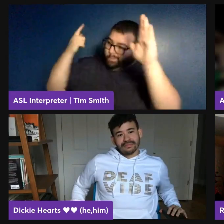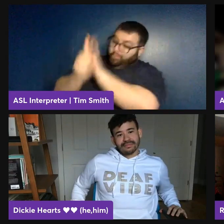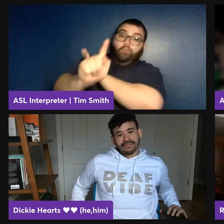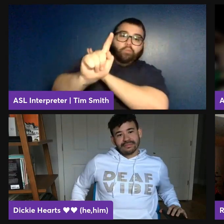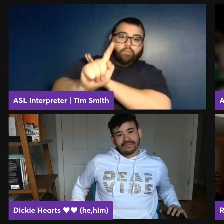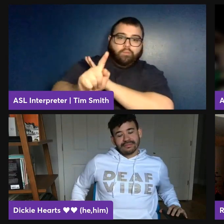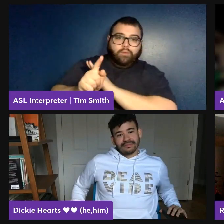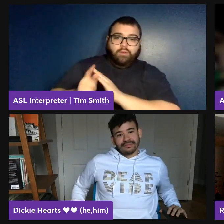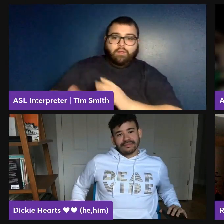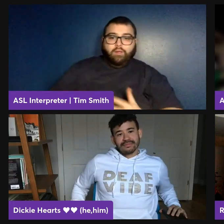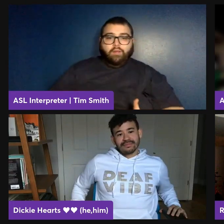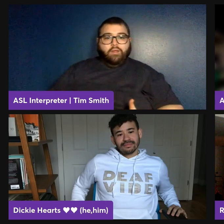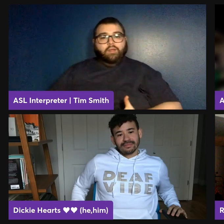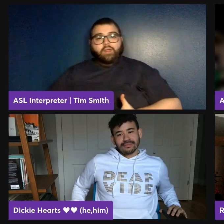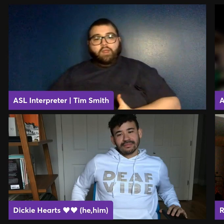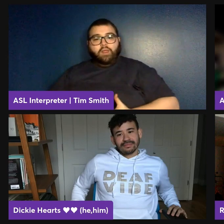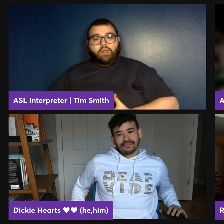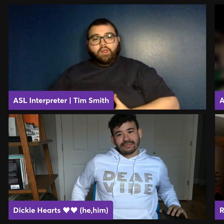So I think,